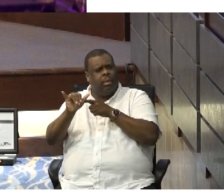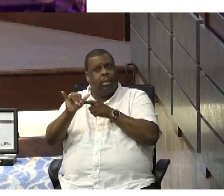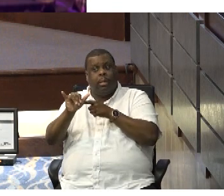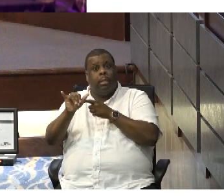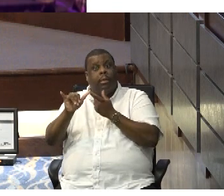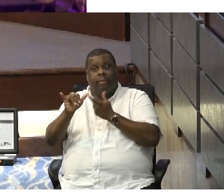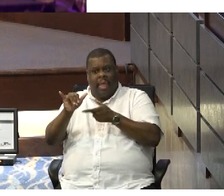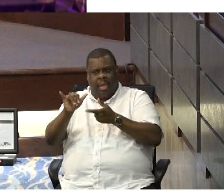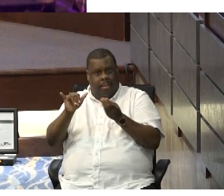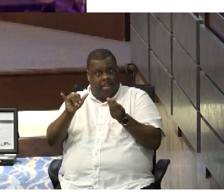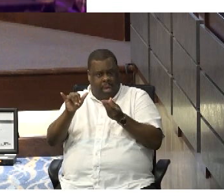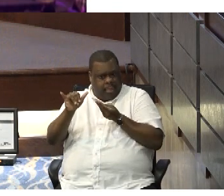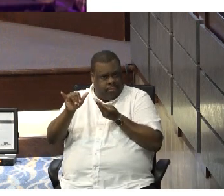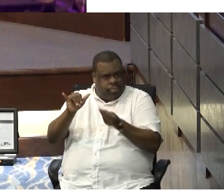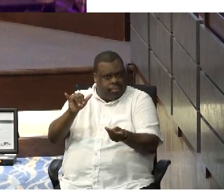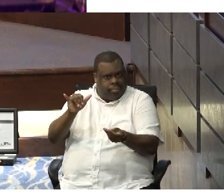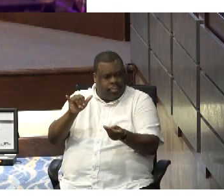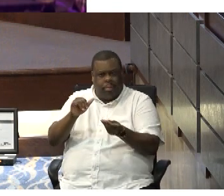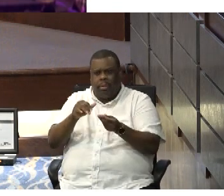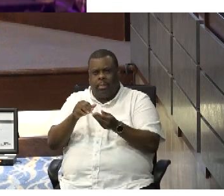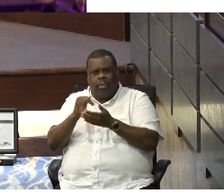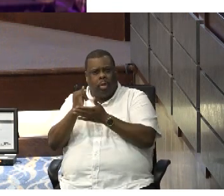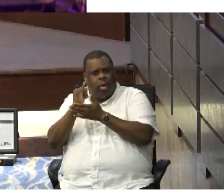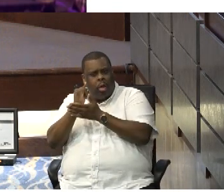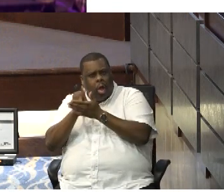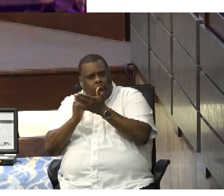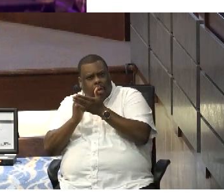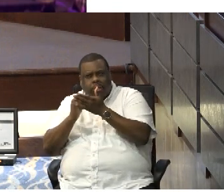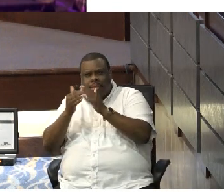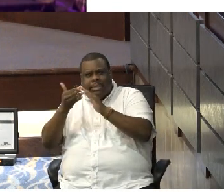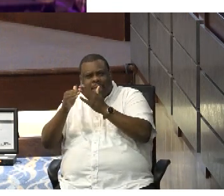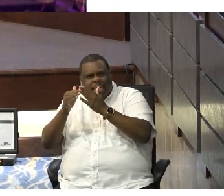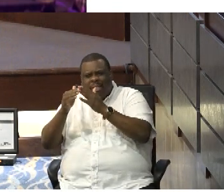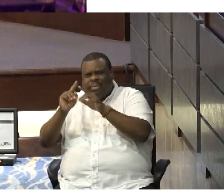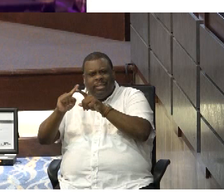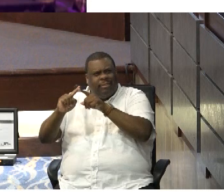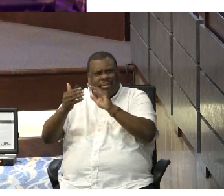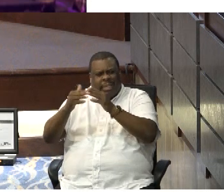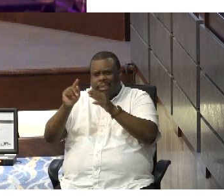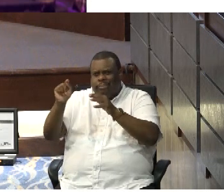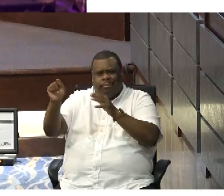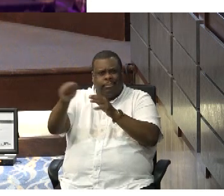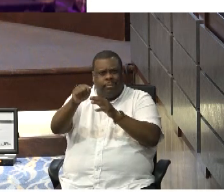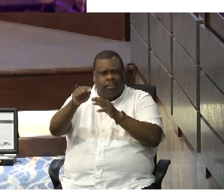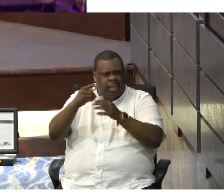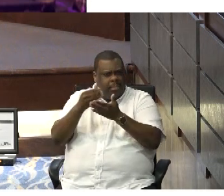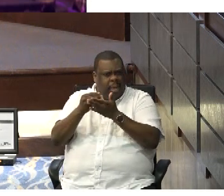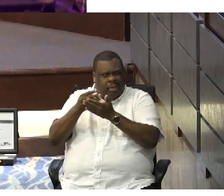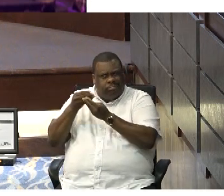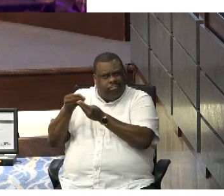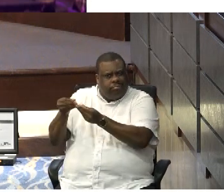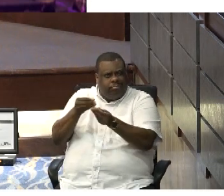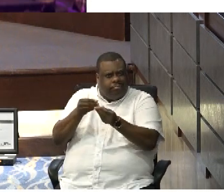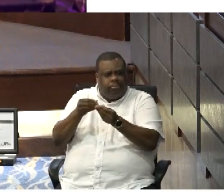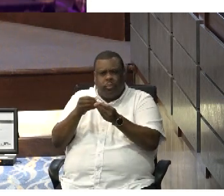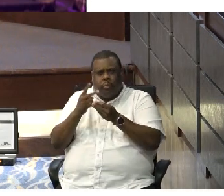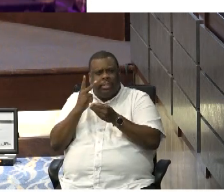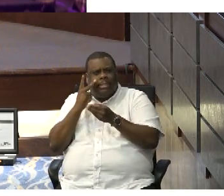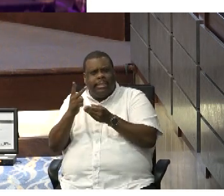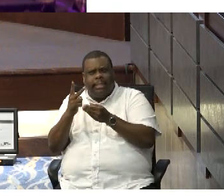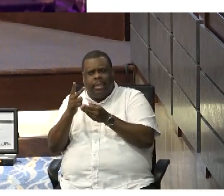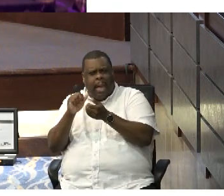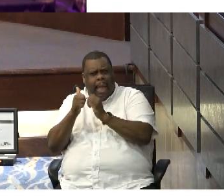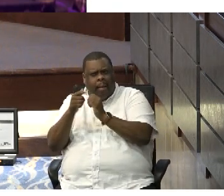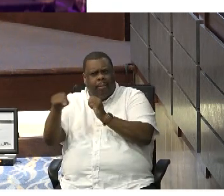on those experiences in cities that are not Waco. So we know that this is potential growth